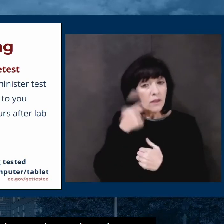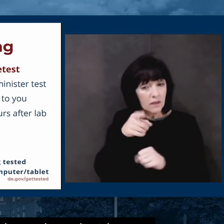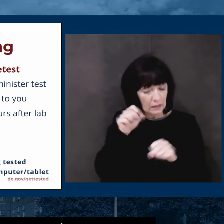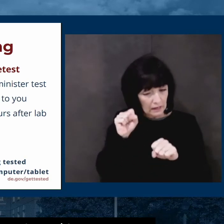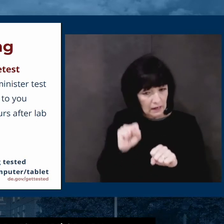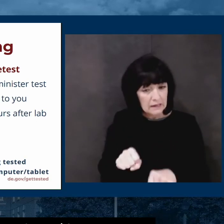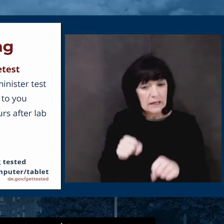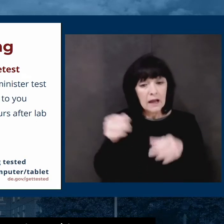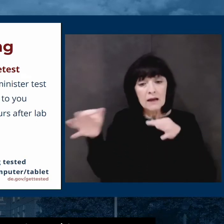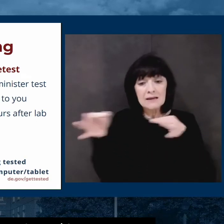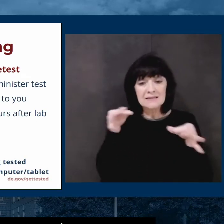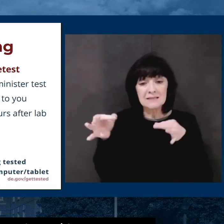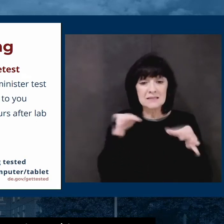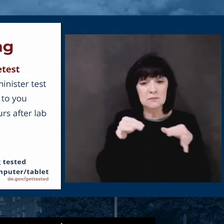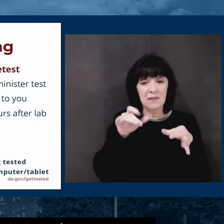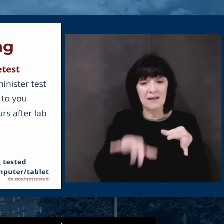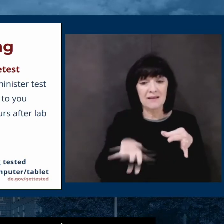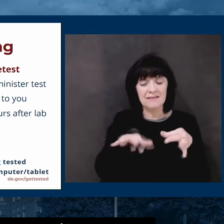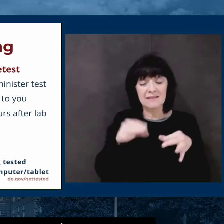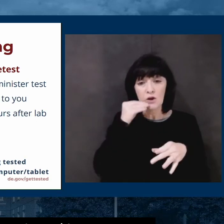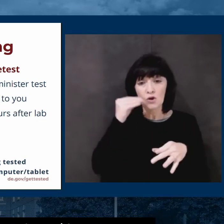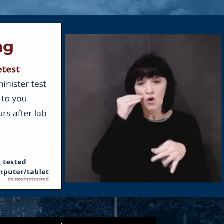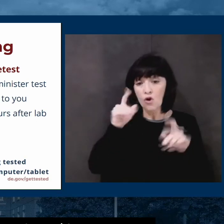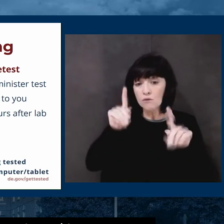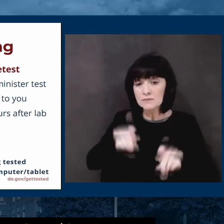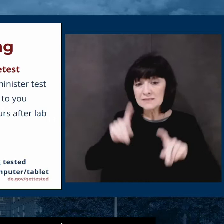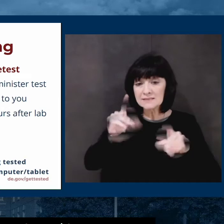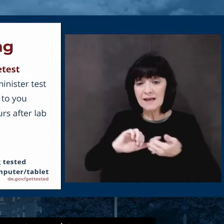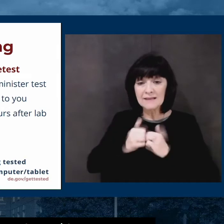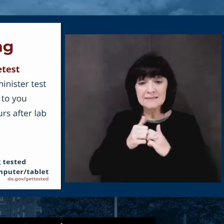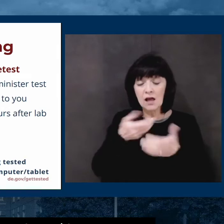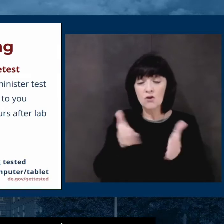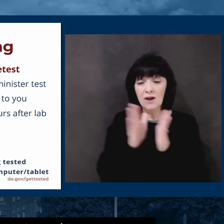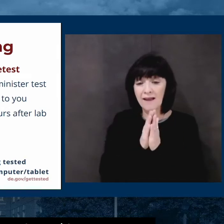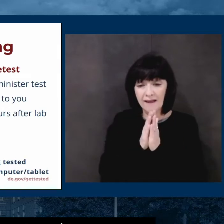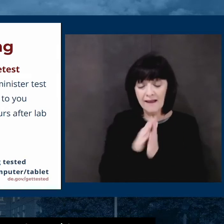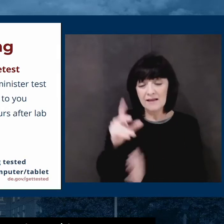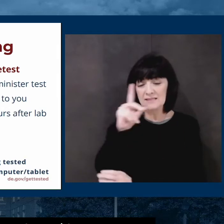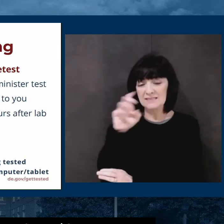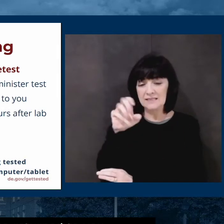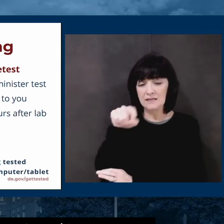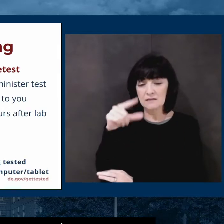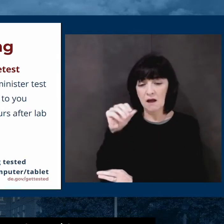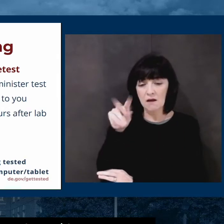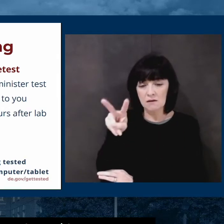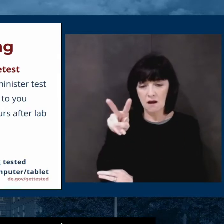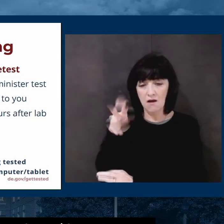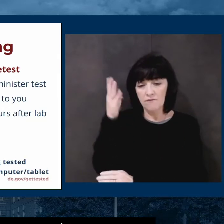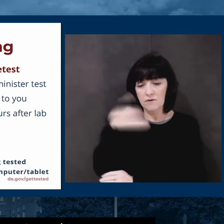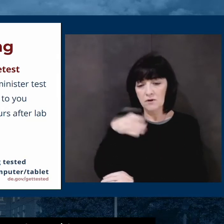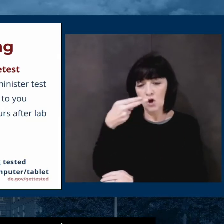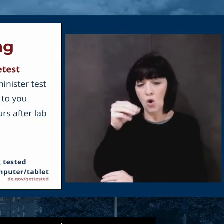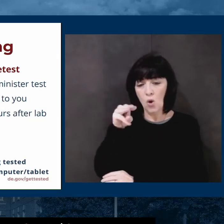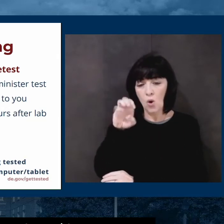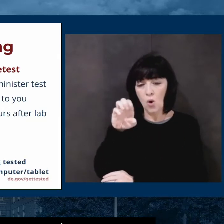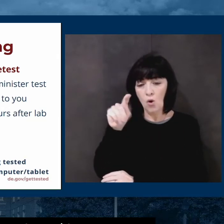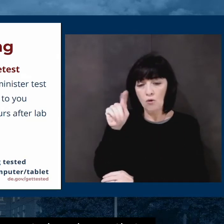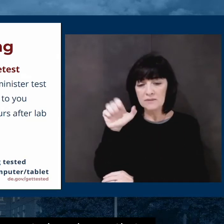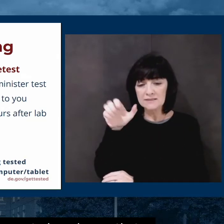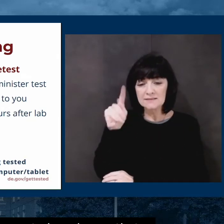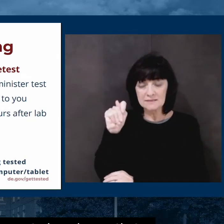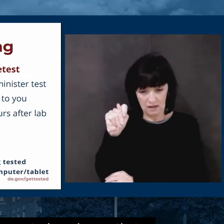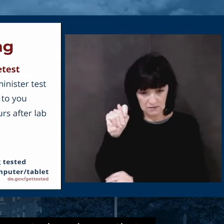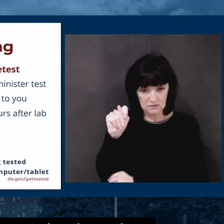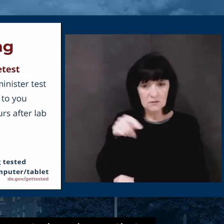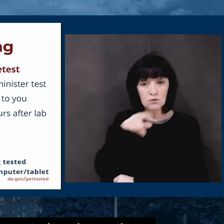process very briefly, a home test kit can be requested at de.gov/home test. Once that URL arrives and you order a home